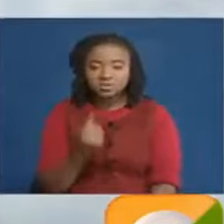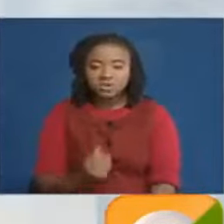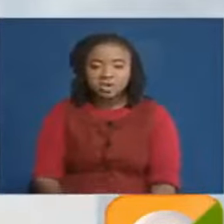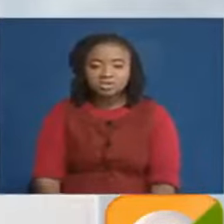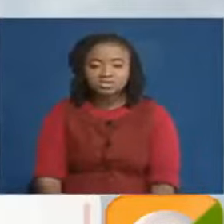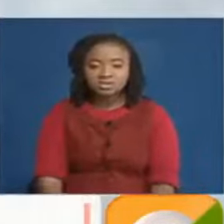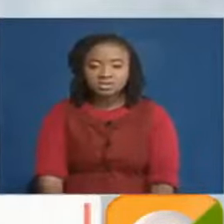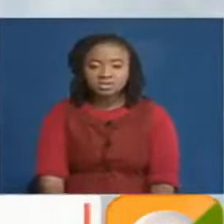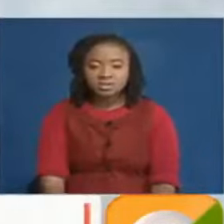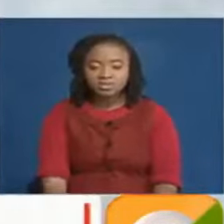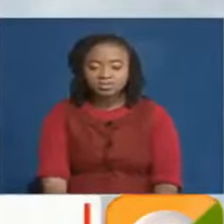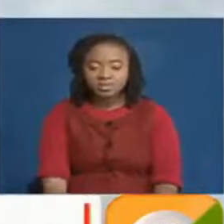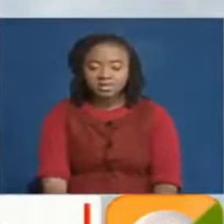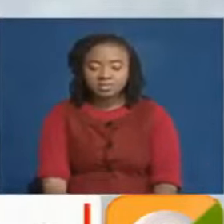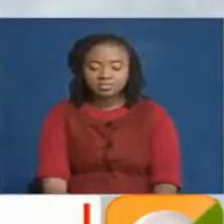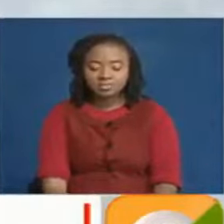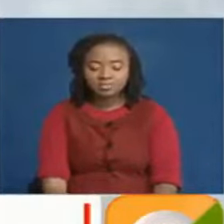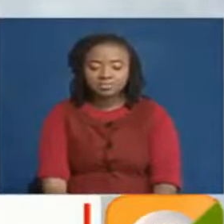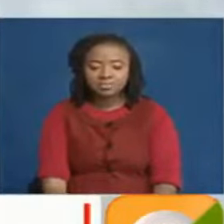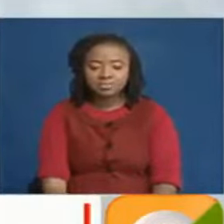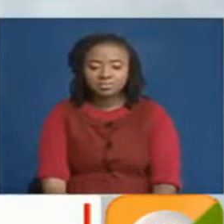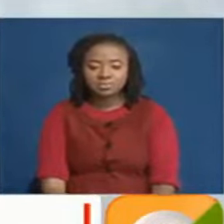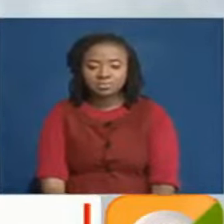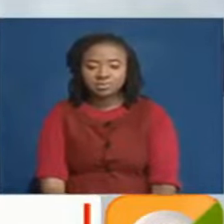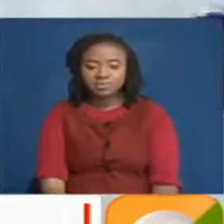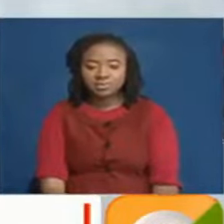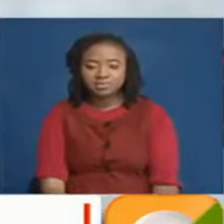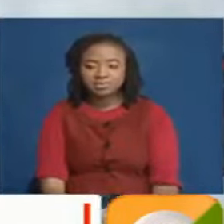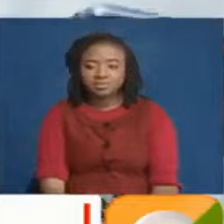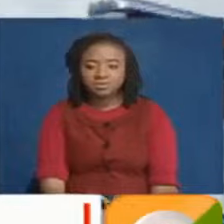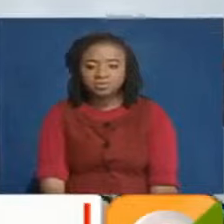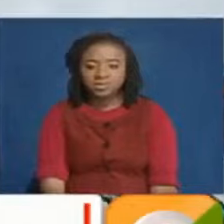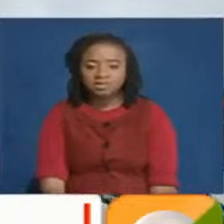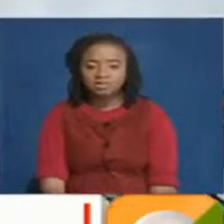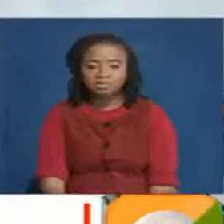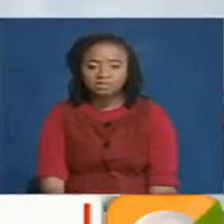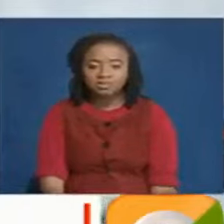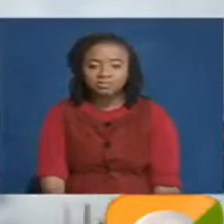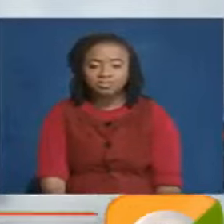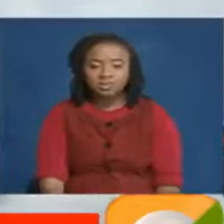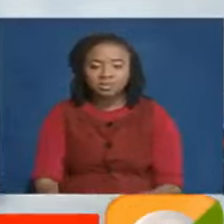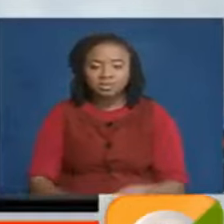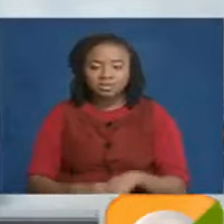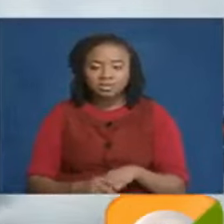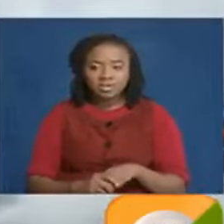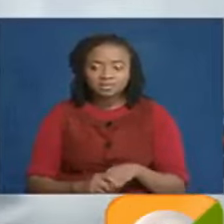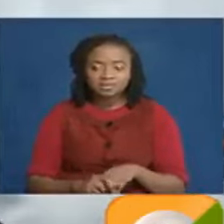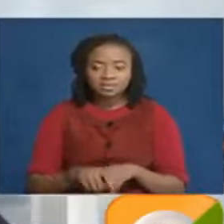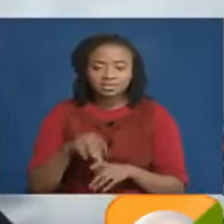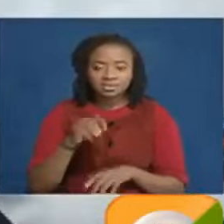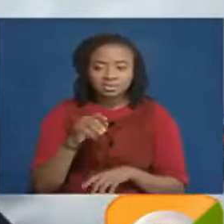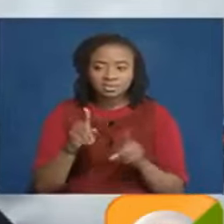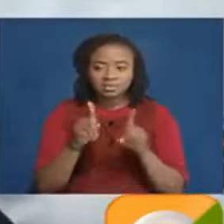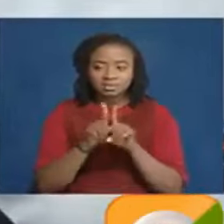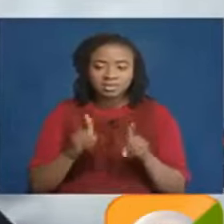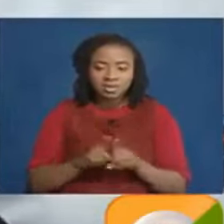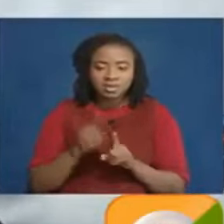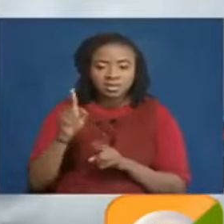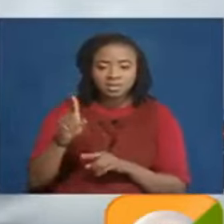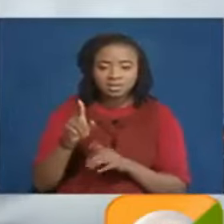for justice. Wajua, ati ujamaa naongojea rais kuja kuongea naye asishtakiwe. Hiyo haiwezekani. Huyu